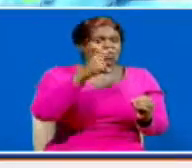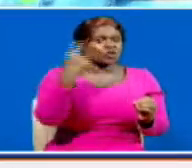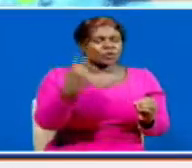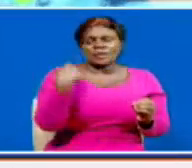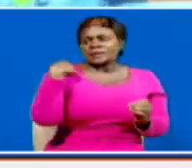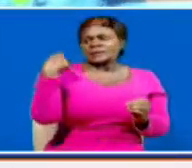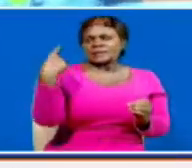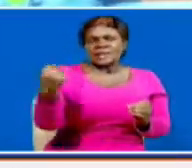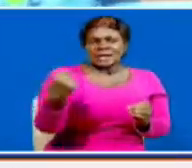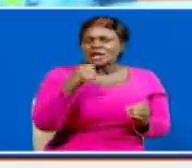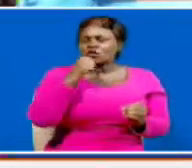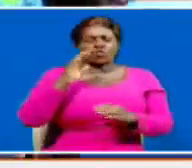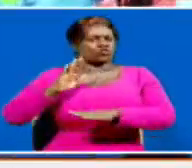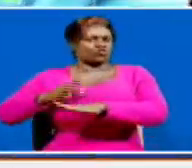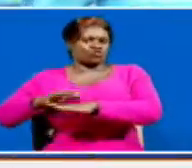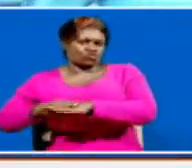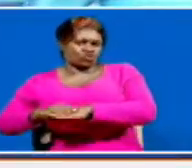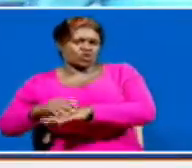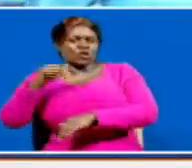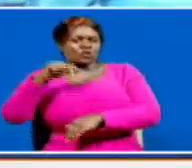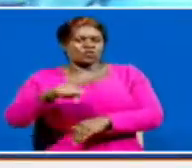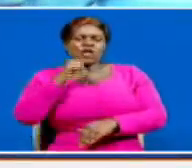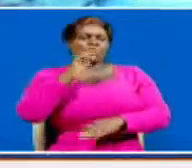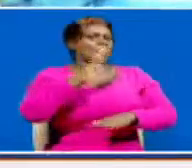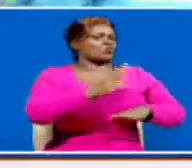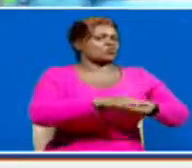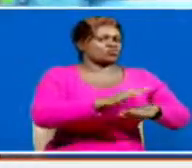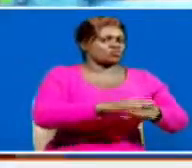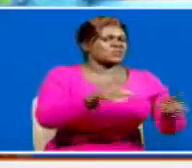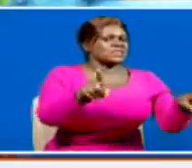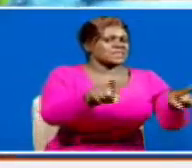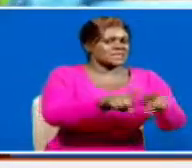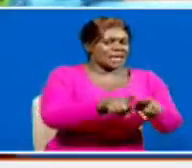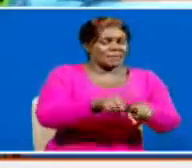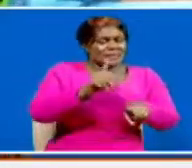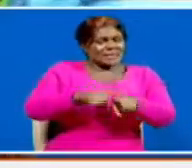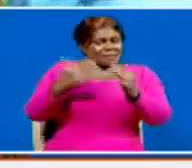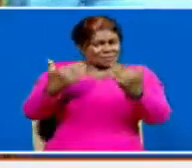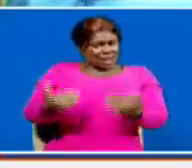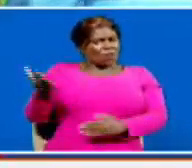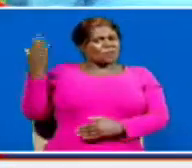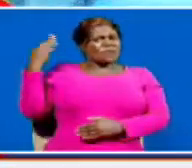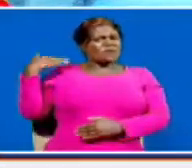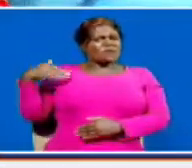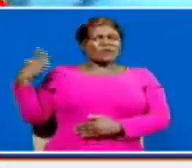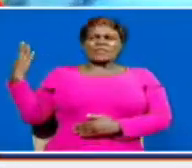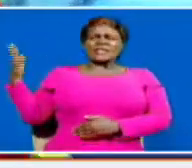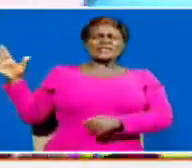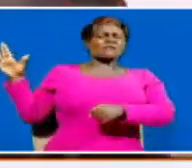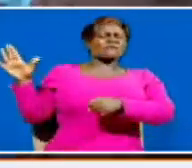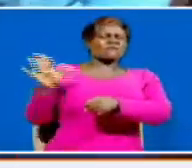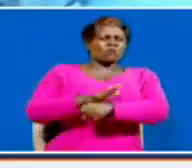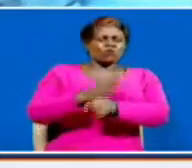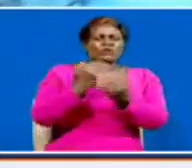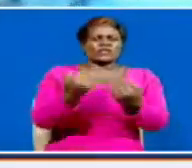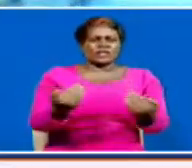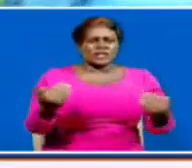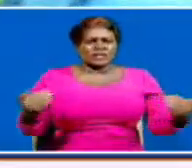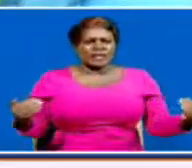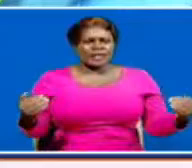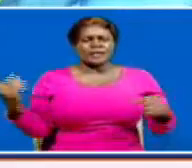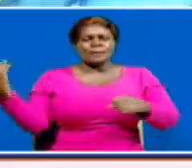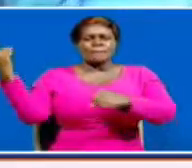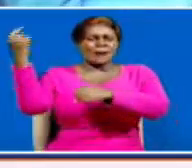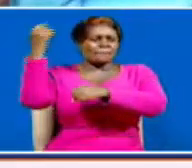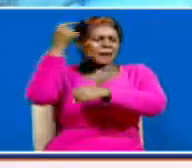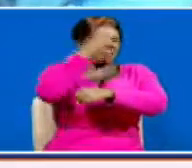Jana haijakuwa sawa, leo haijakuwa sawa. Wakati kama huu hii pool inakuwaga imejaa watoto the whole